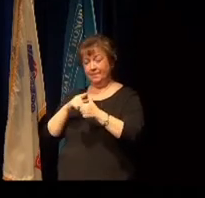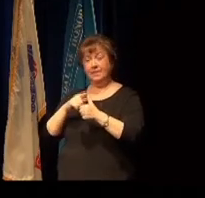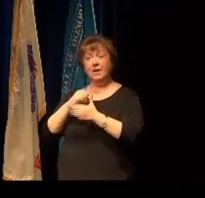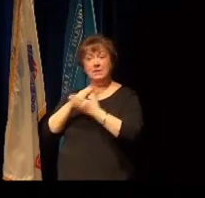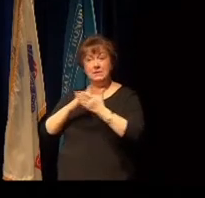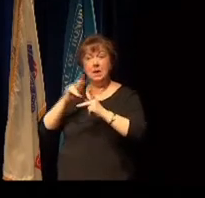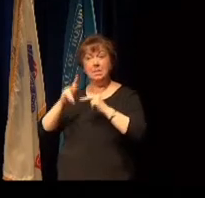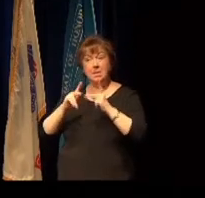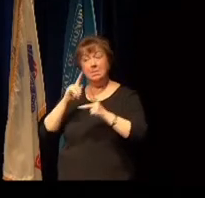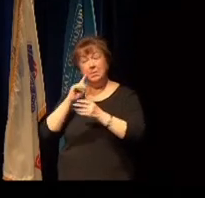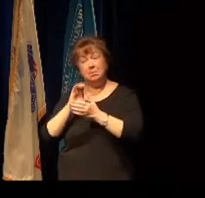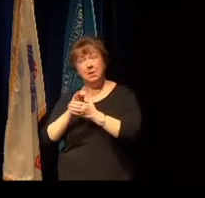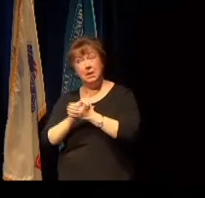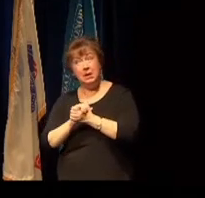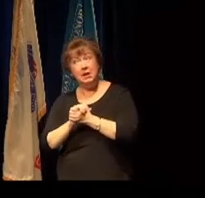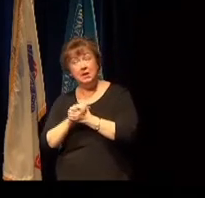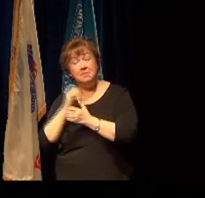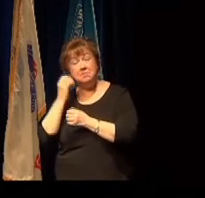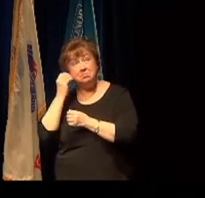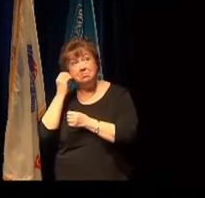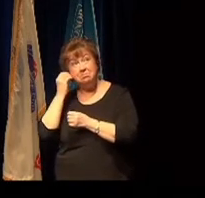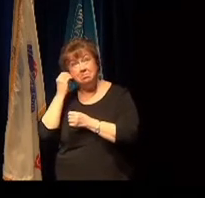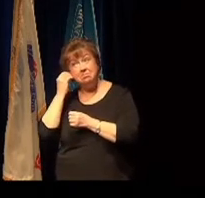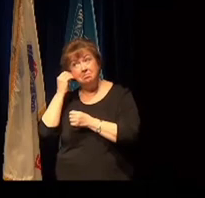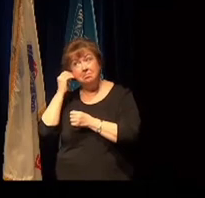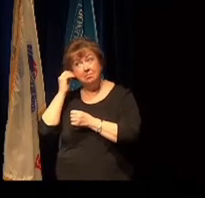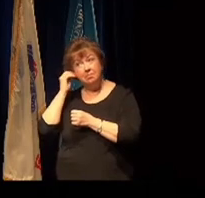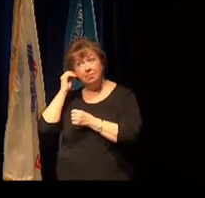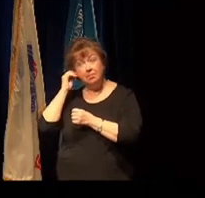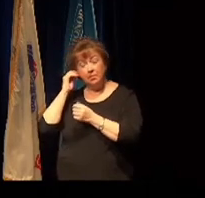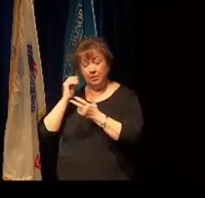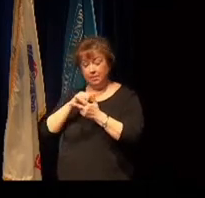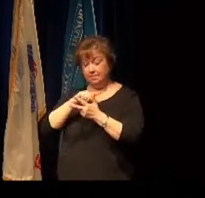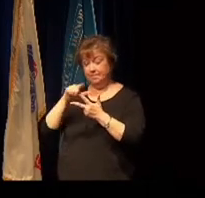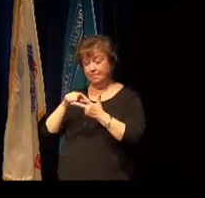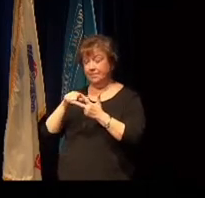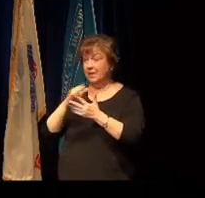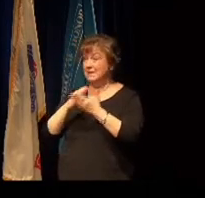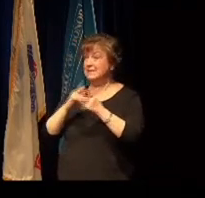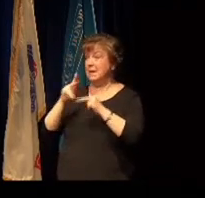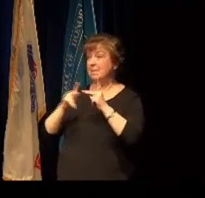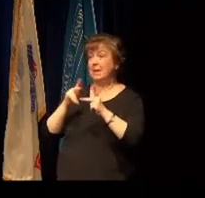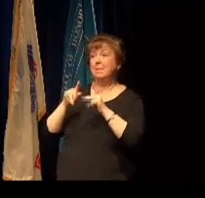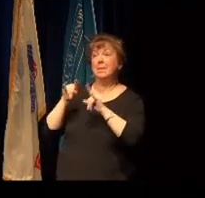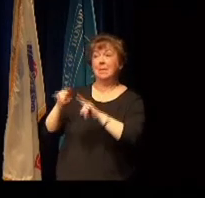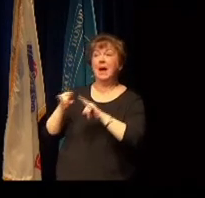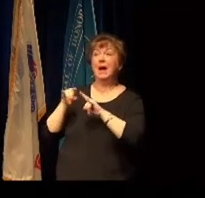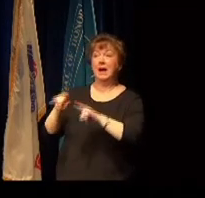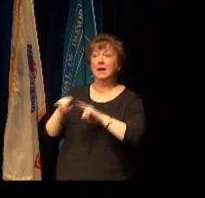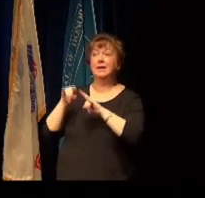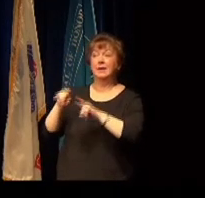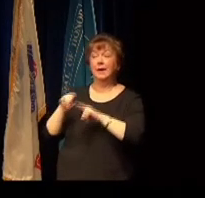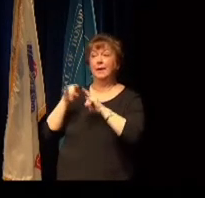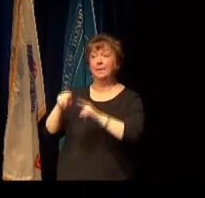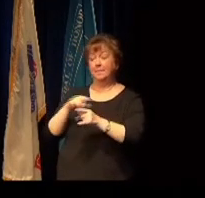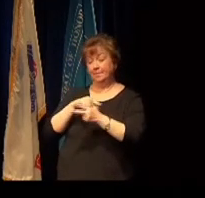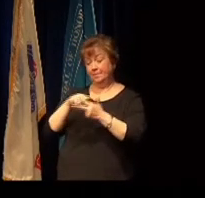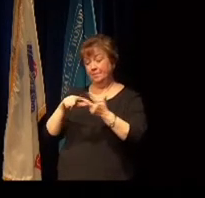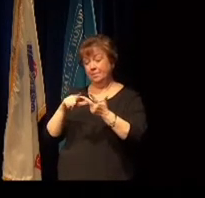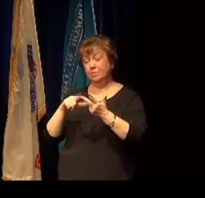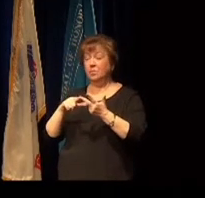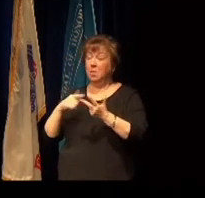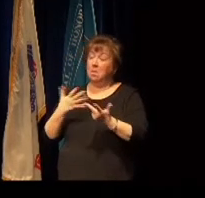believe. Number two, some people mock. Number three, some people, I heard